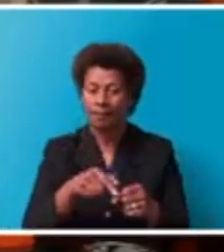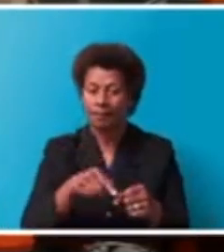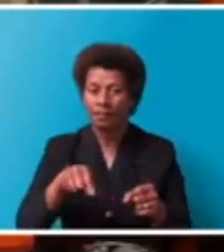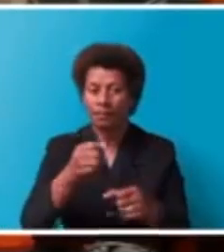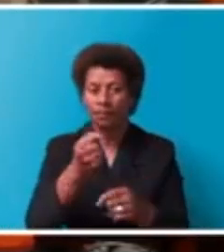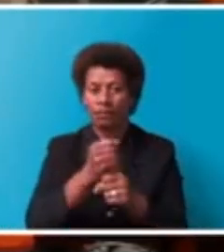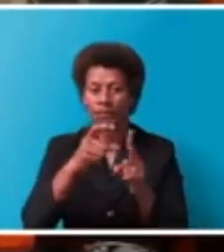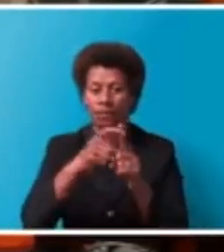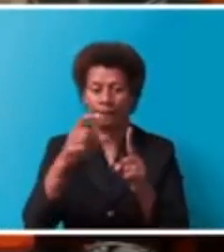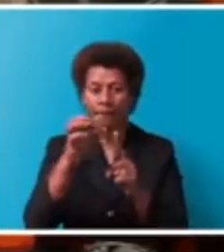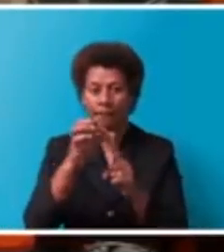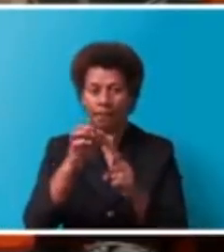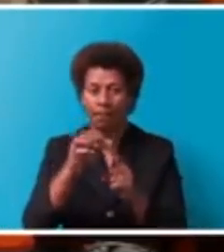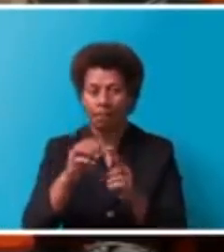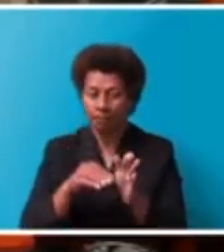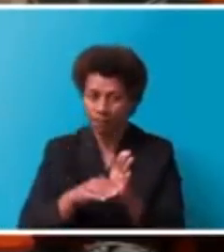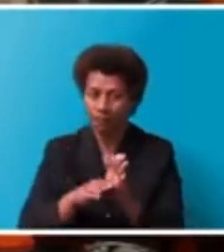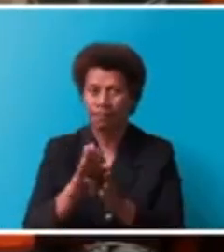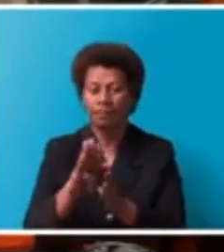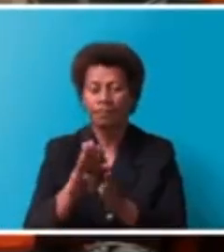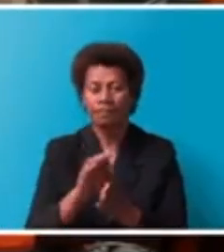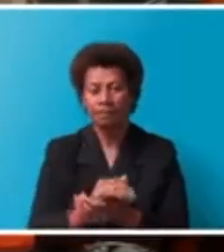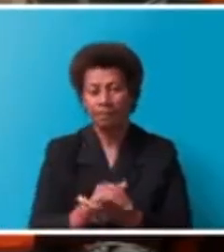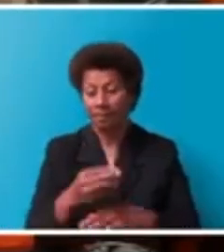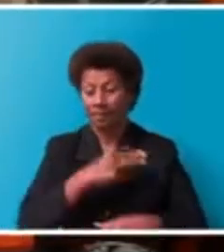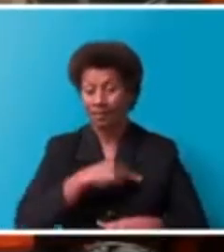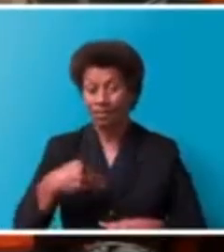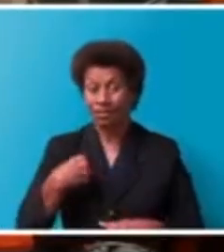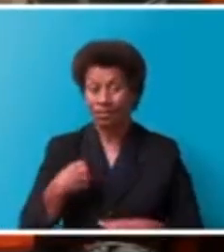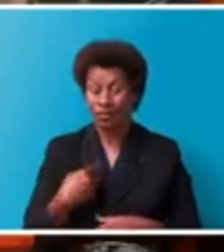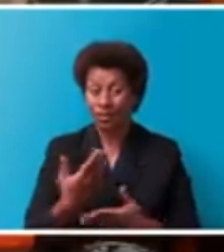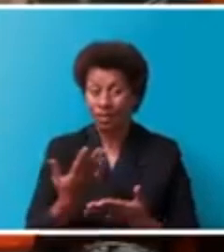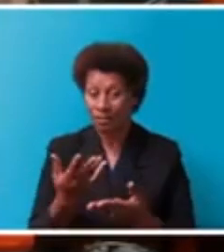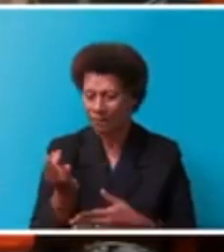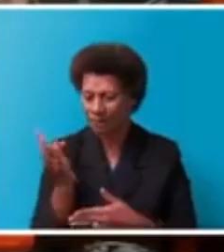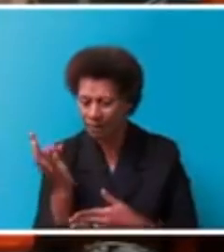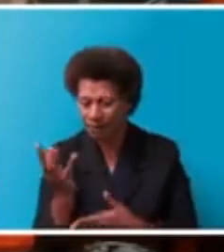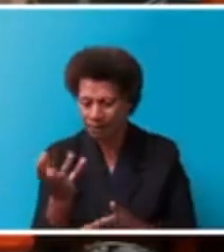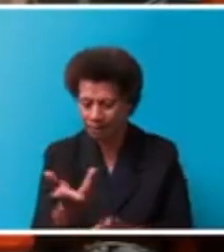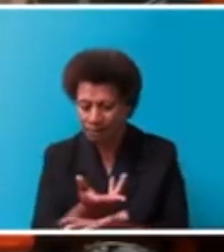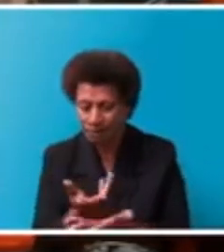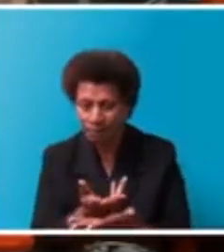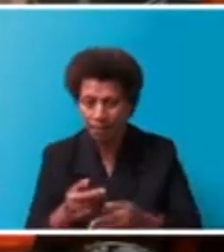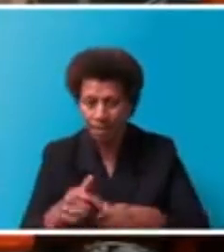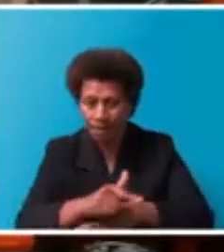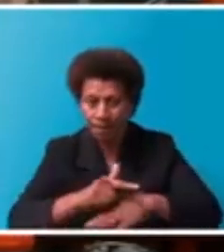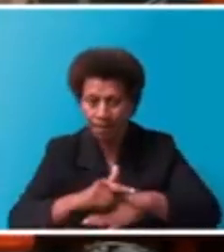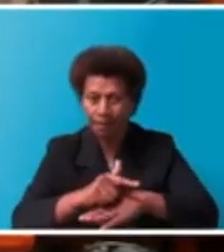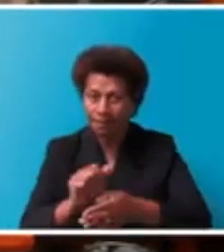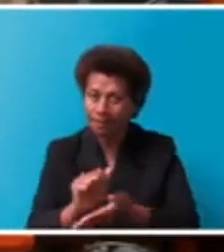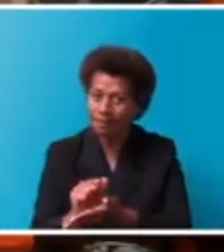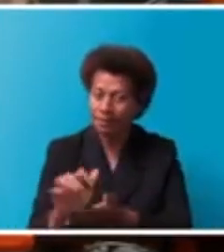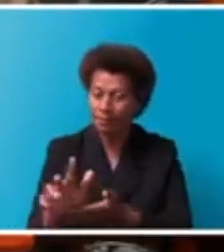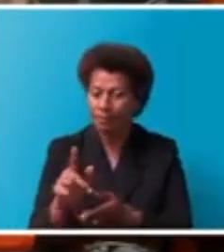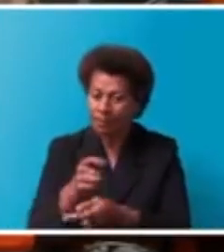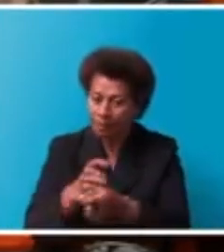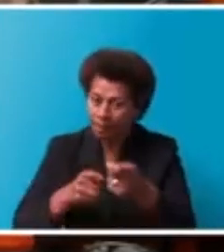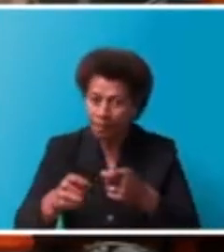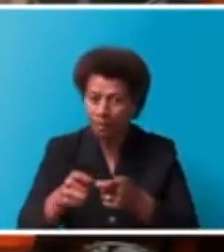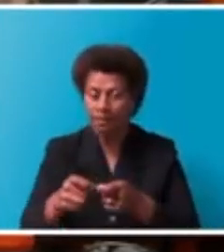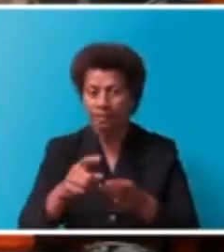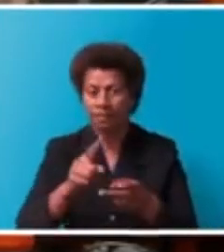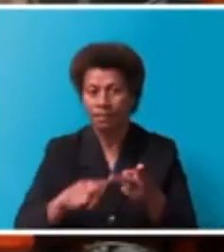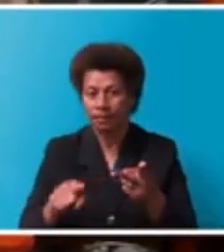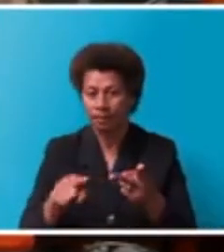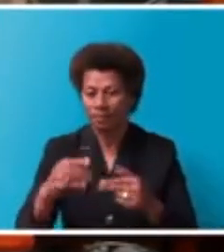will continue to encourage and facilitate development and investment in land sales, transfer, construction, and in the